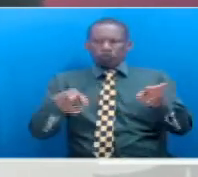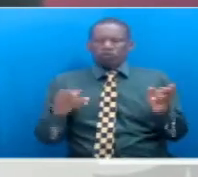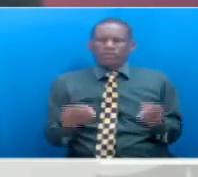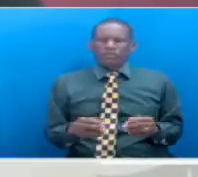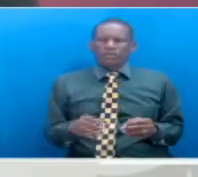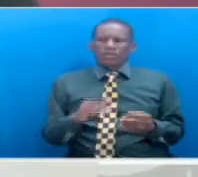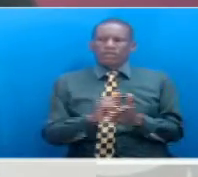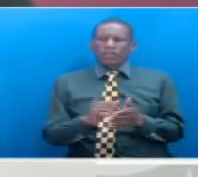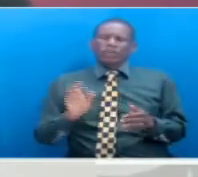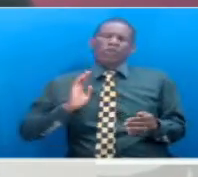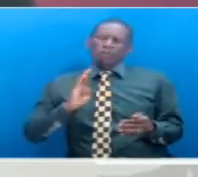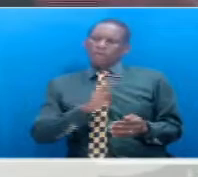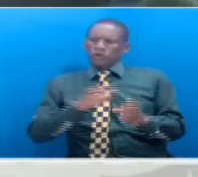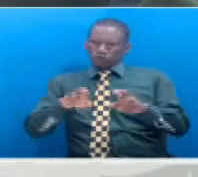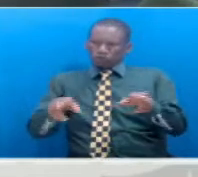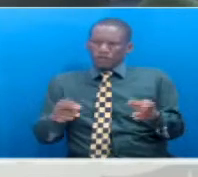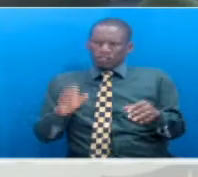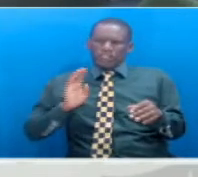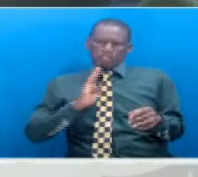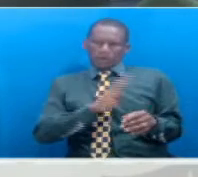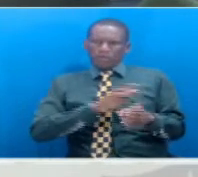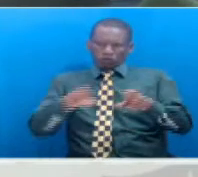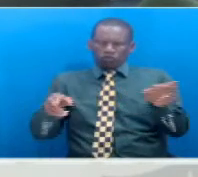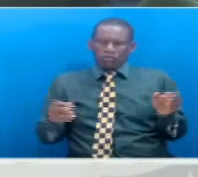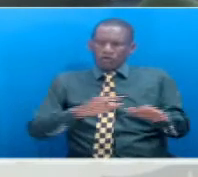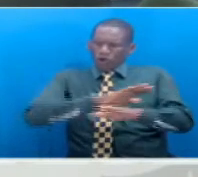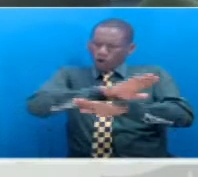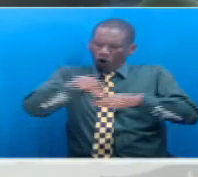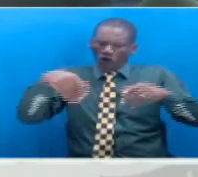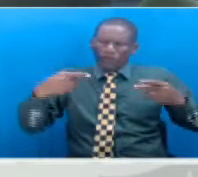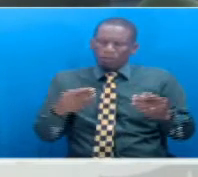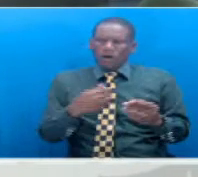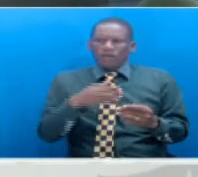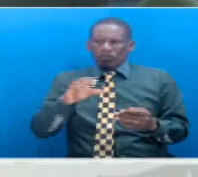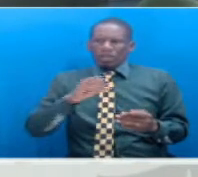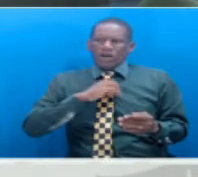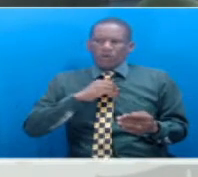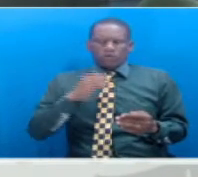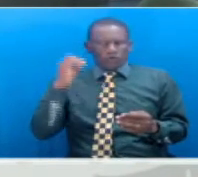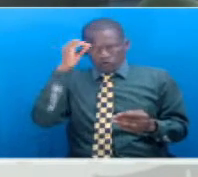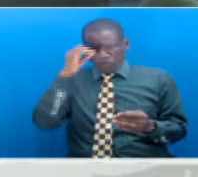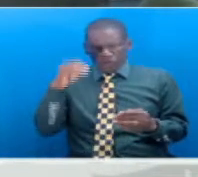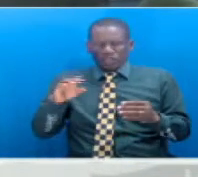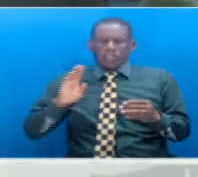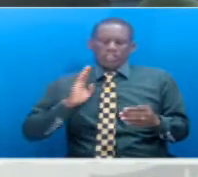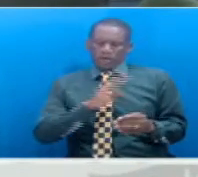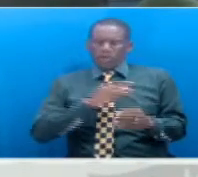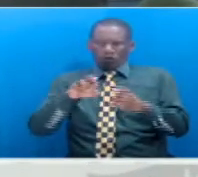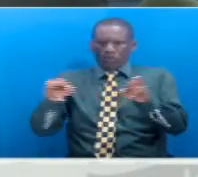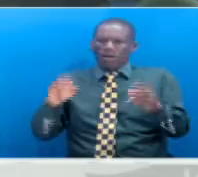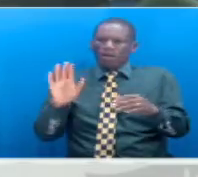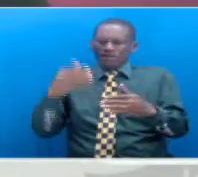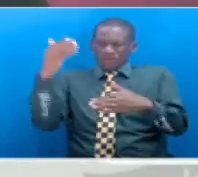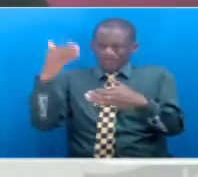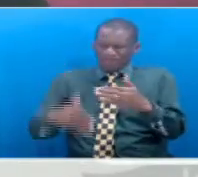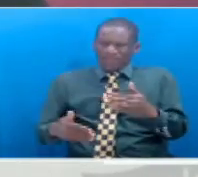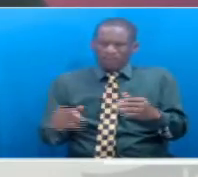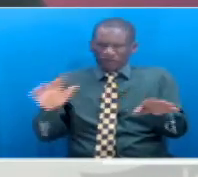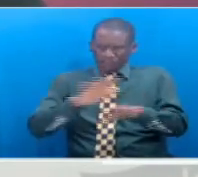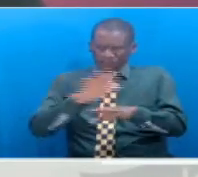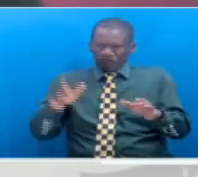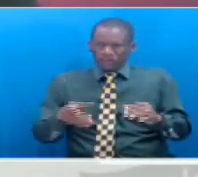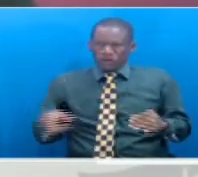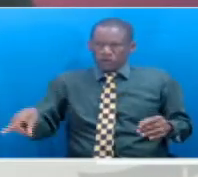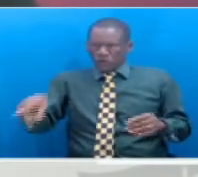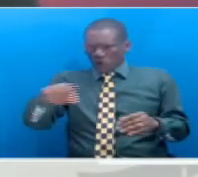in everyone, the boardroom in the boardroom, discuss. Everyone has their own opinions. And by the end of the day,